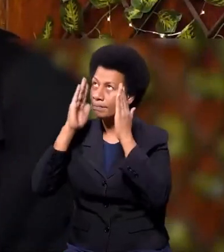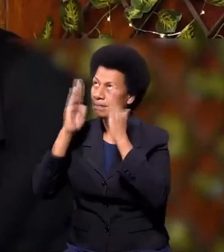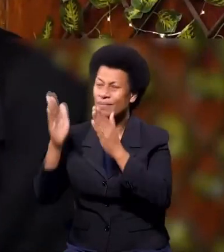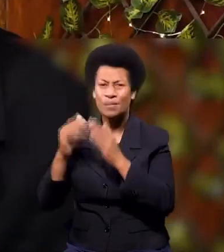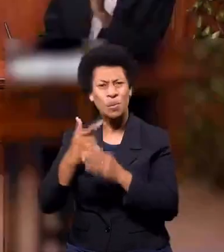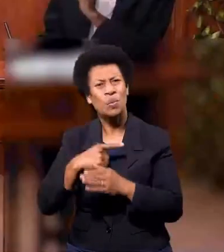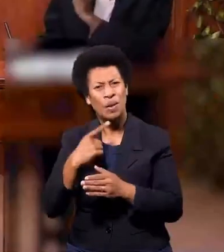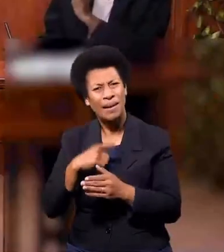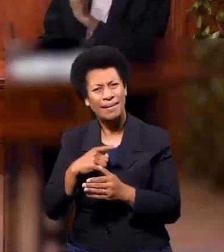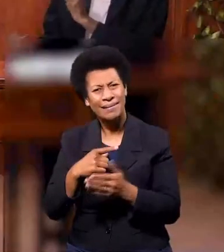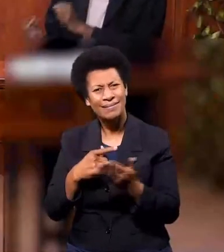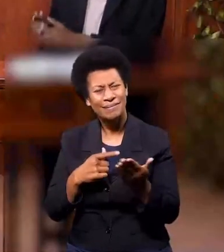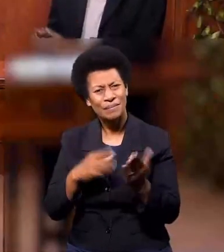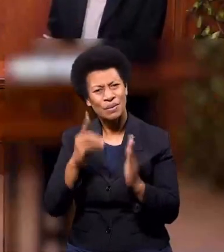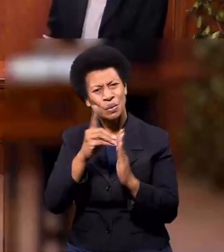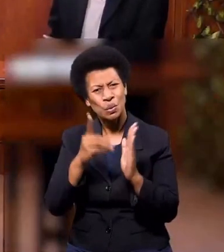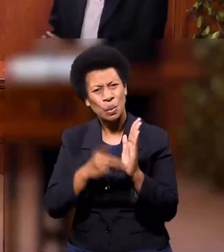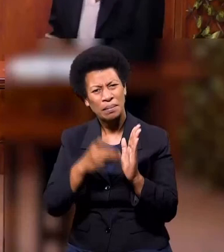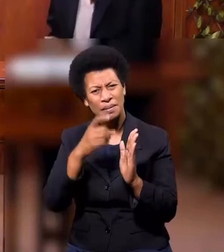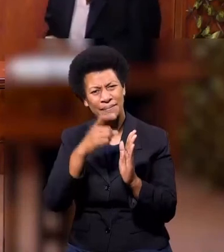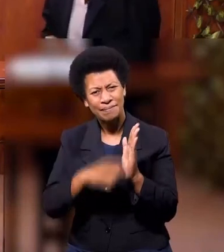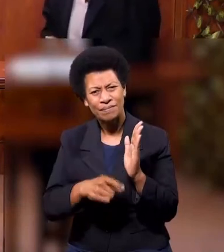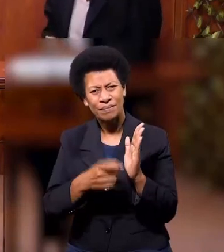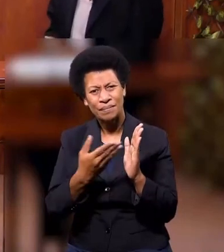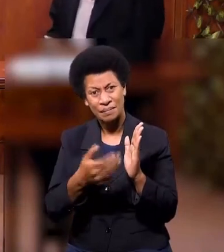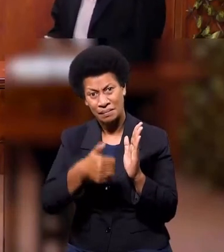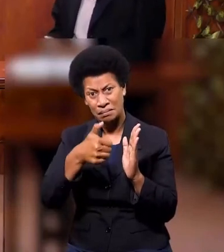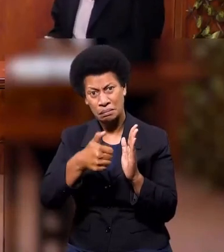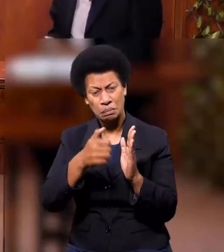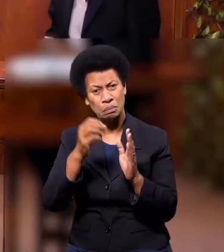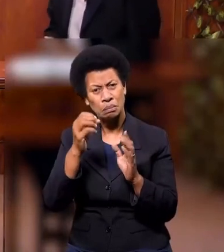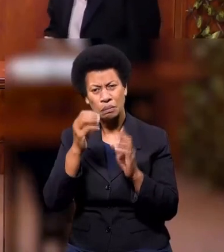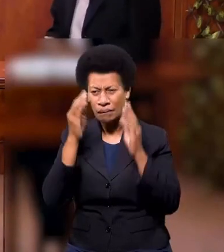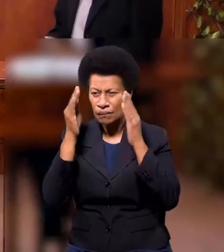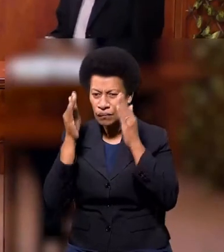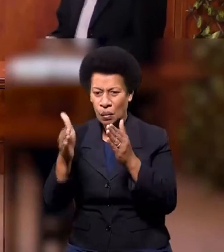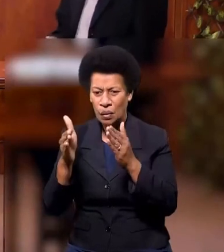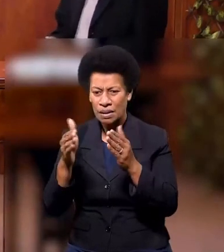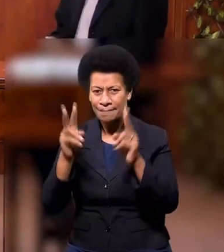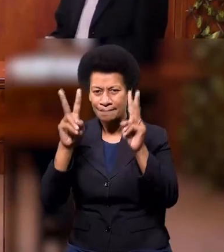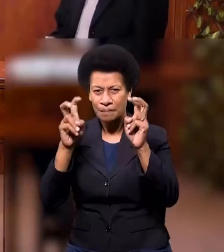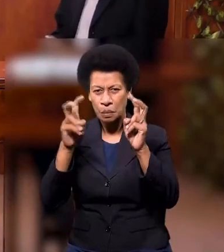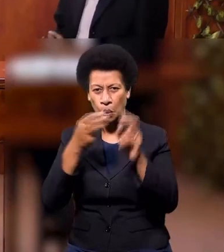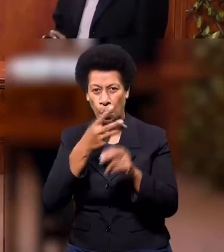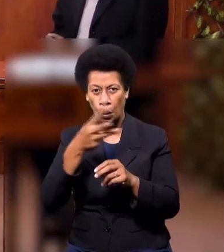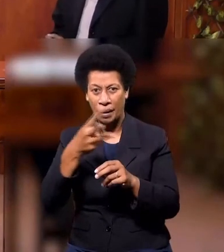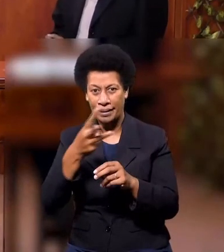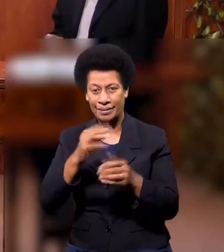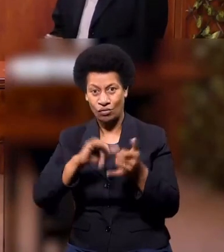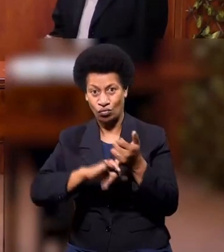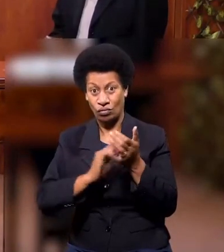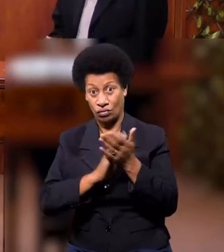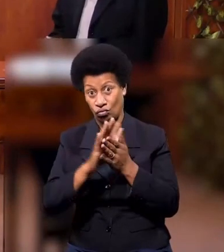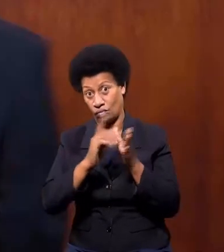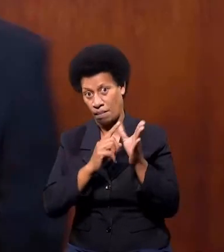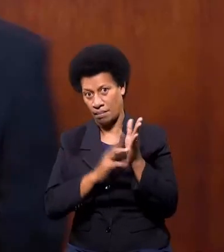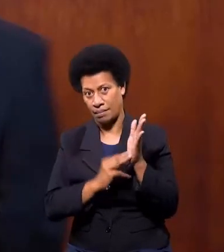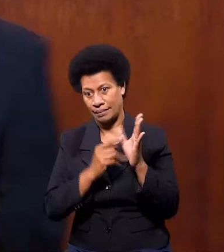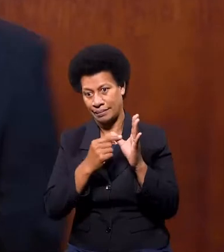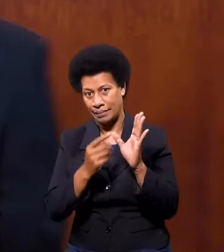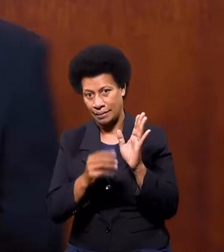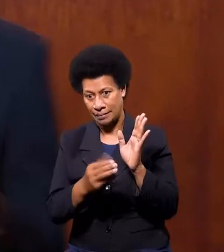5 also important in the context of Shema? Thank you, Maria. One thing that you will